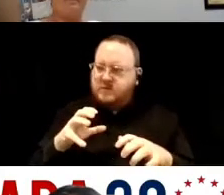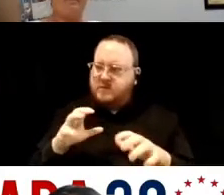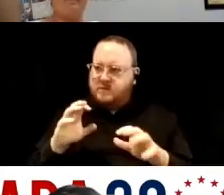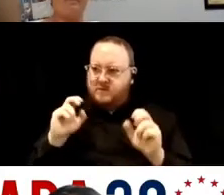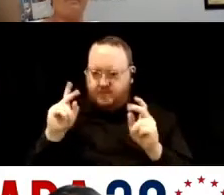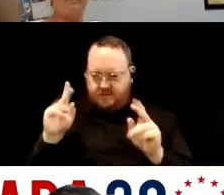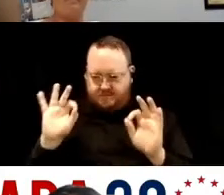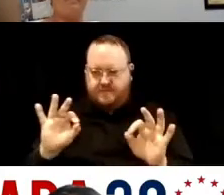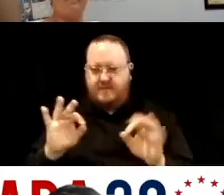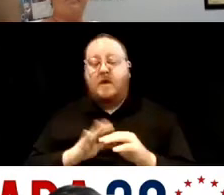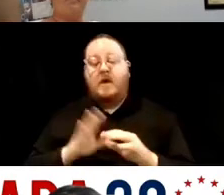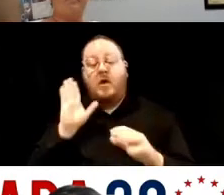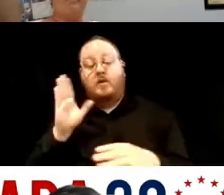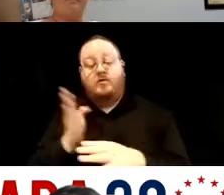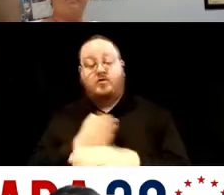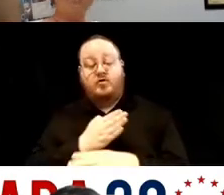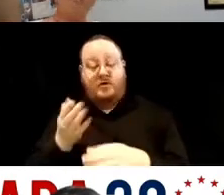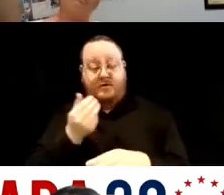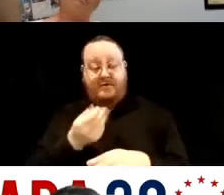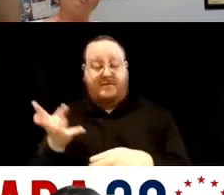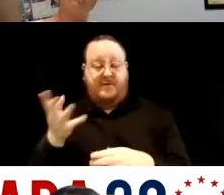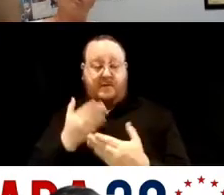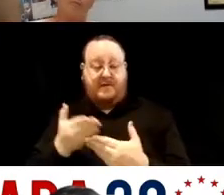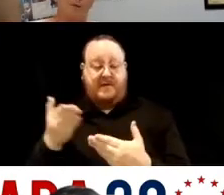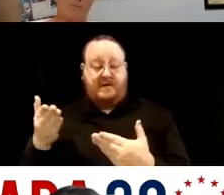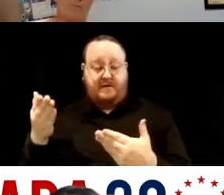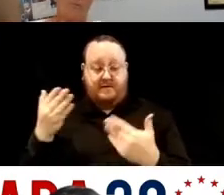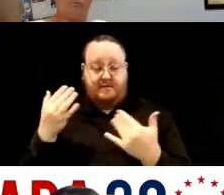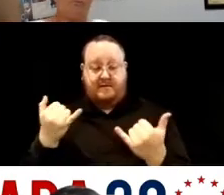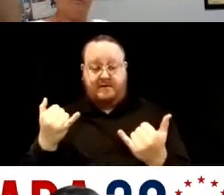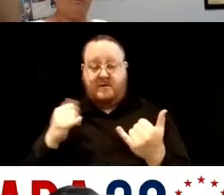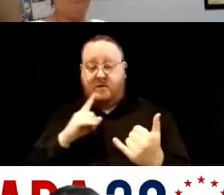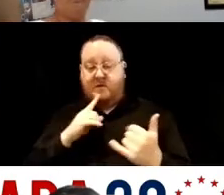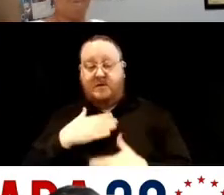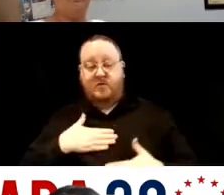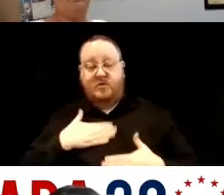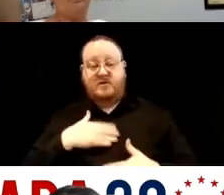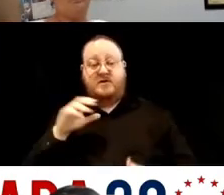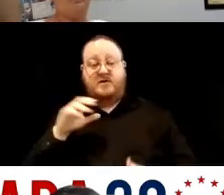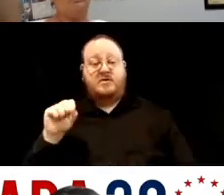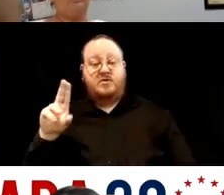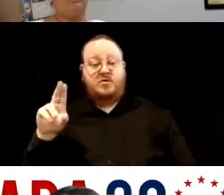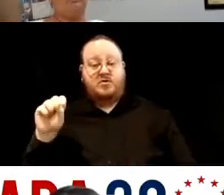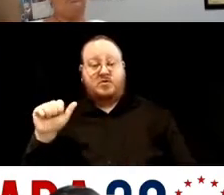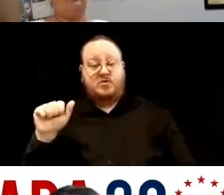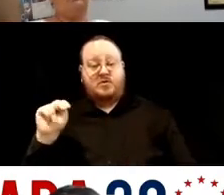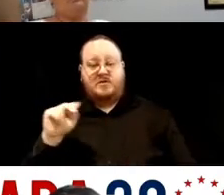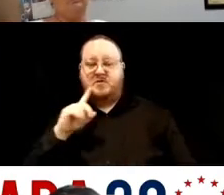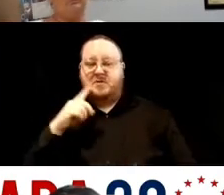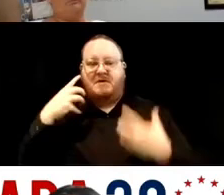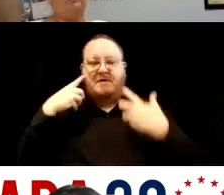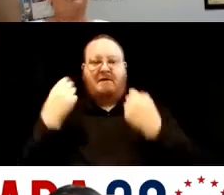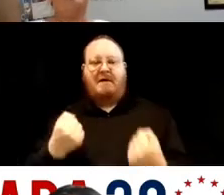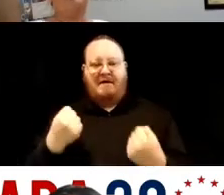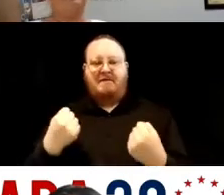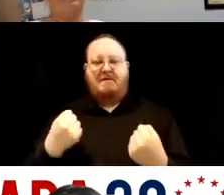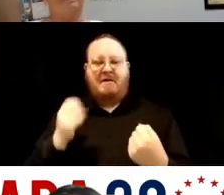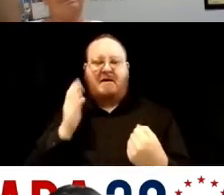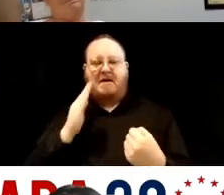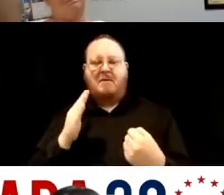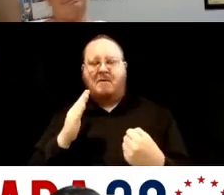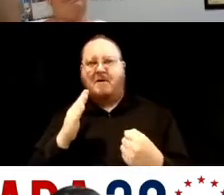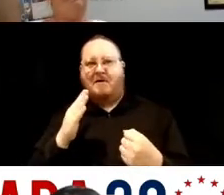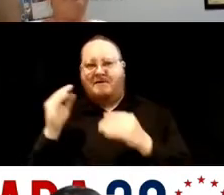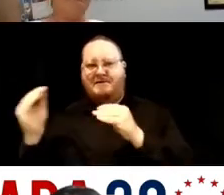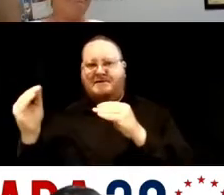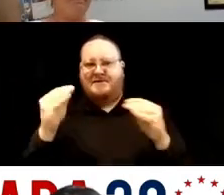So I'm going to share a few things today, and I appreciate Susan's confidence in me that I'm going to make you all Zoom experts.